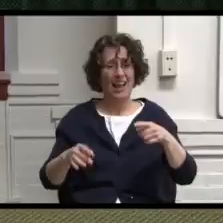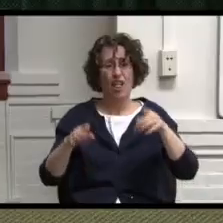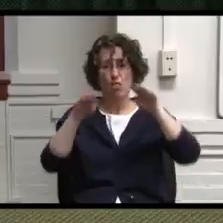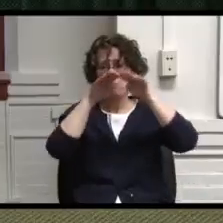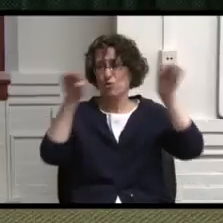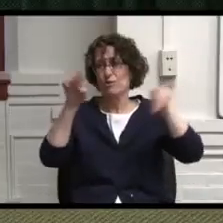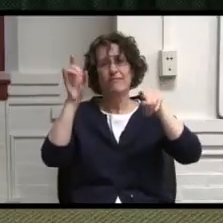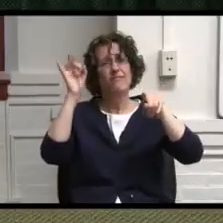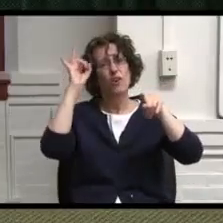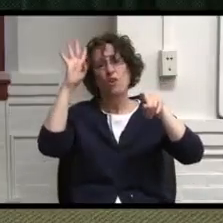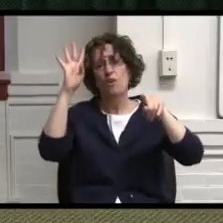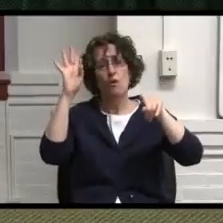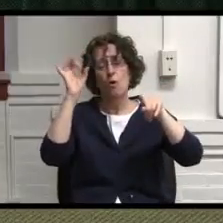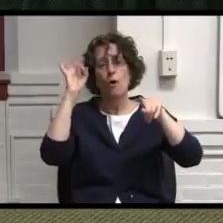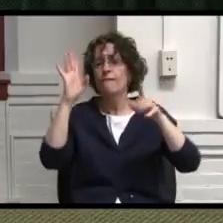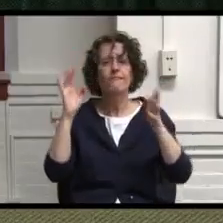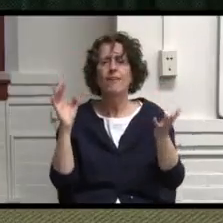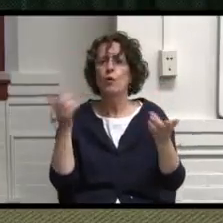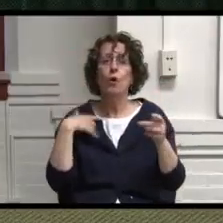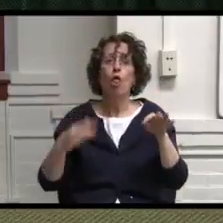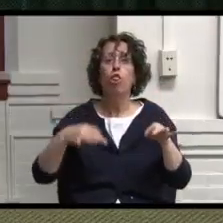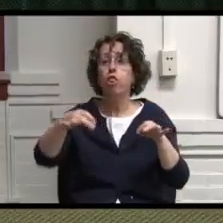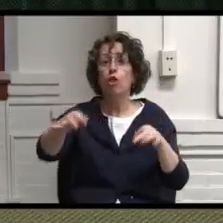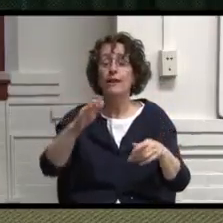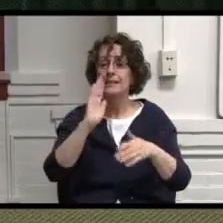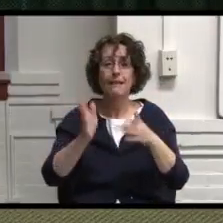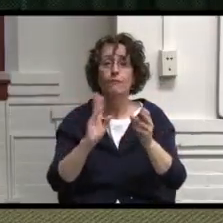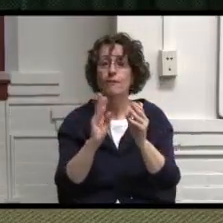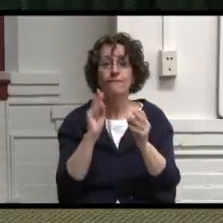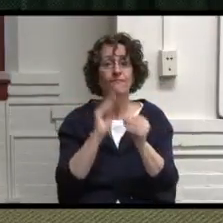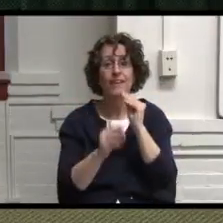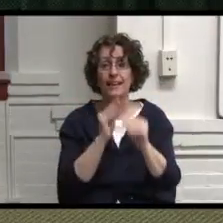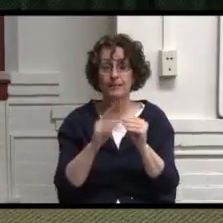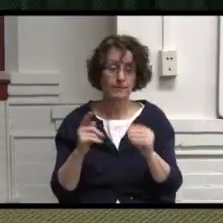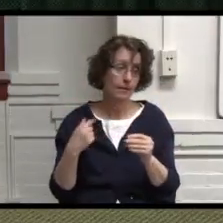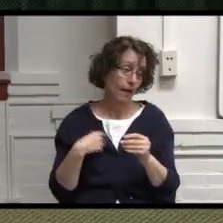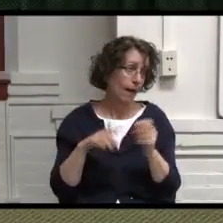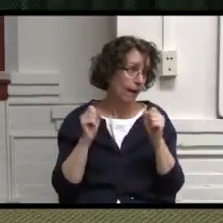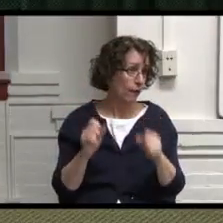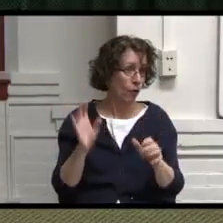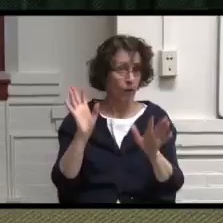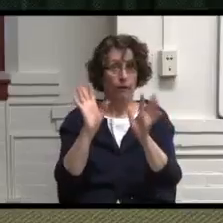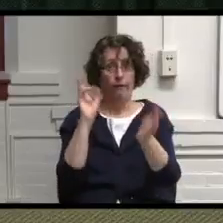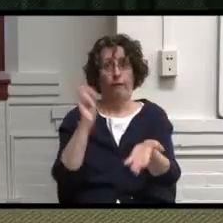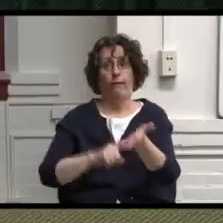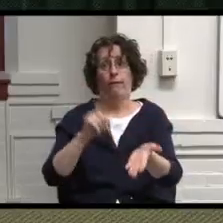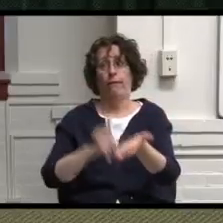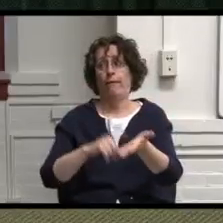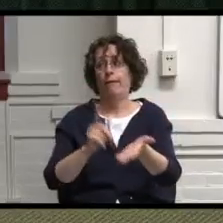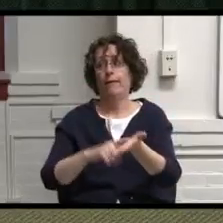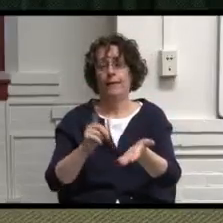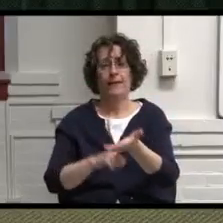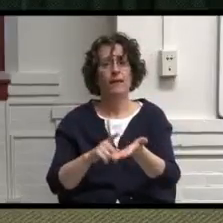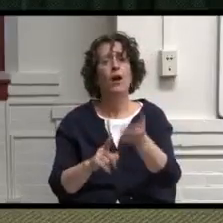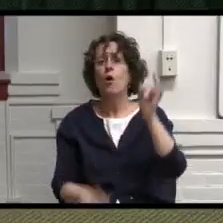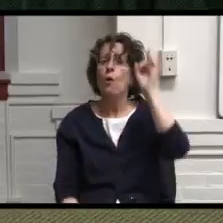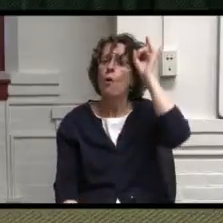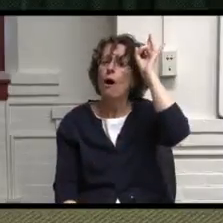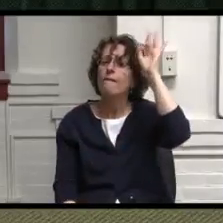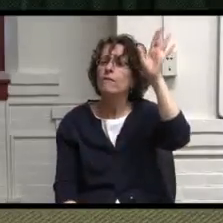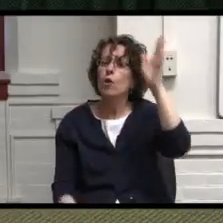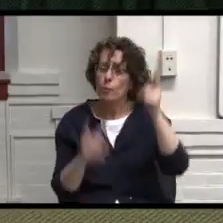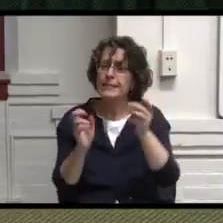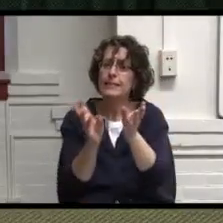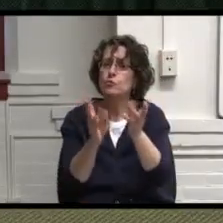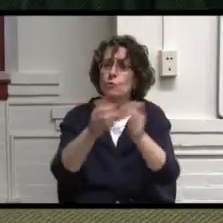That has to be taken. I can't believe we keep putting it off and putting it off. I can talk about it if you like. Well, you know, I just think it's a travesty that we haven't taken